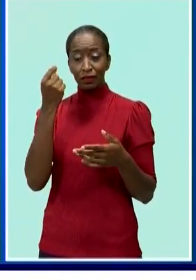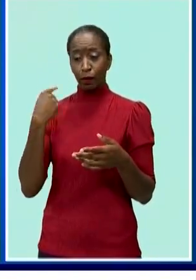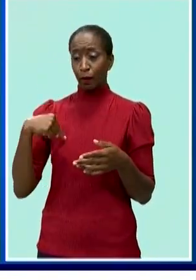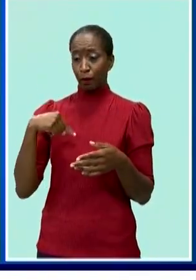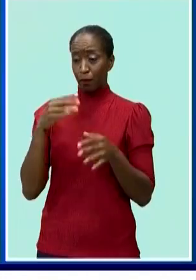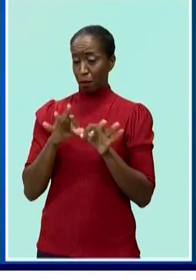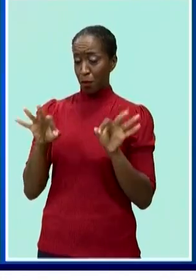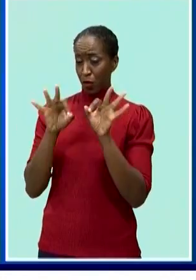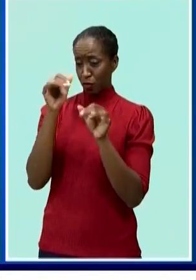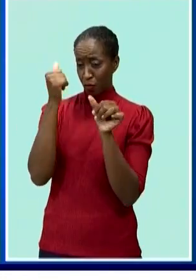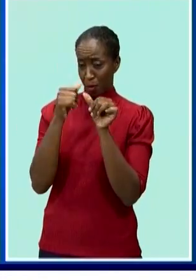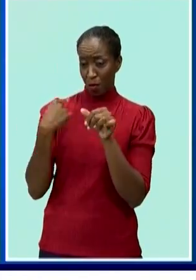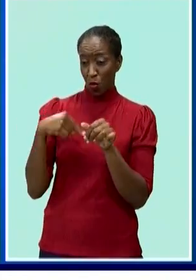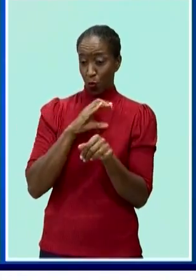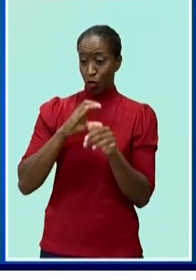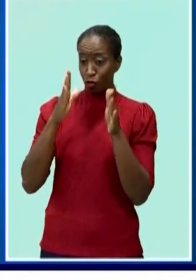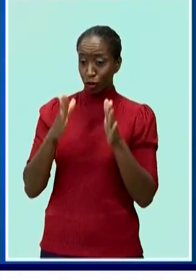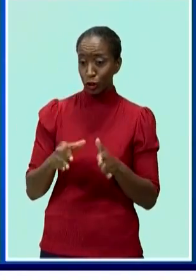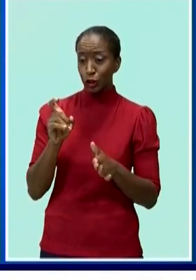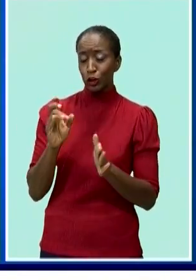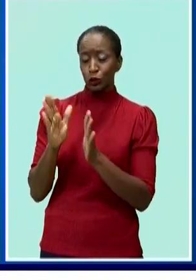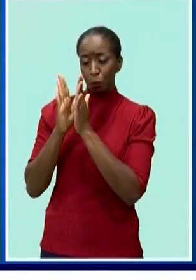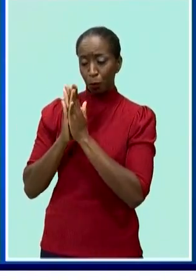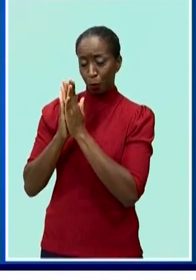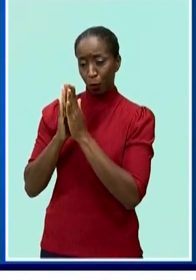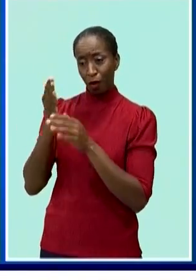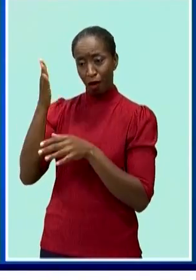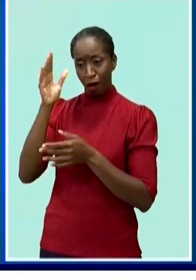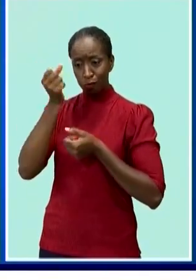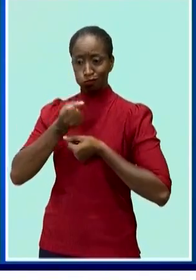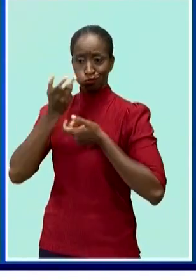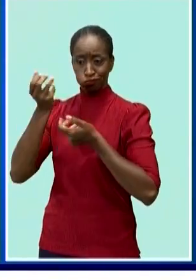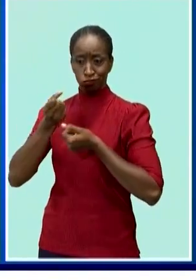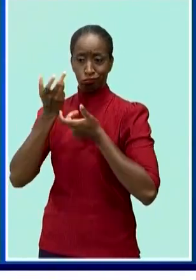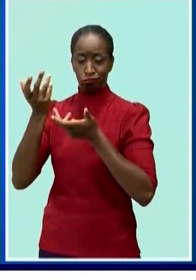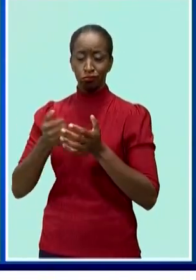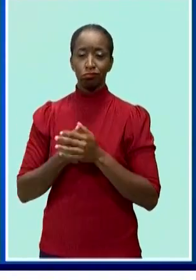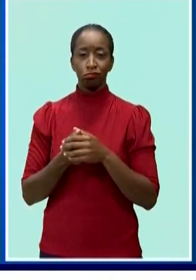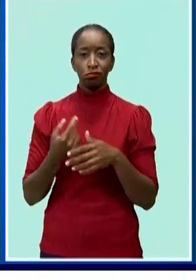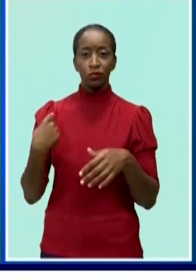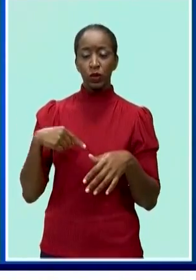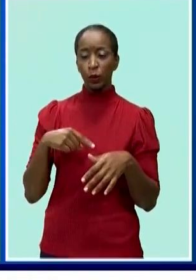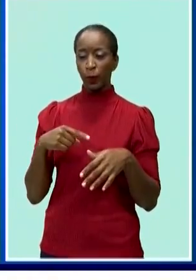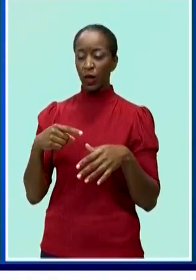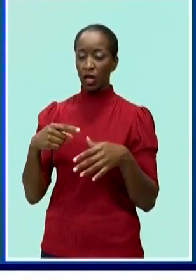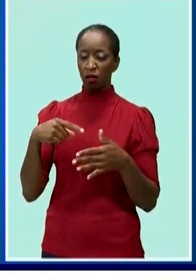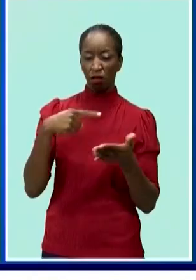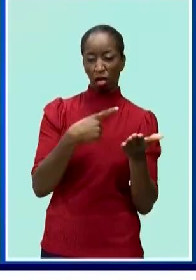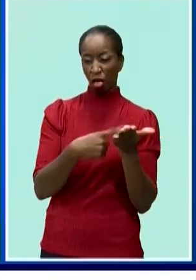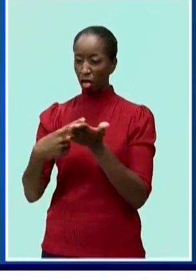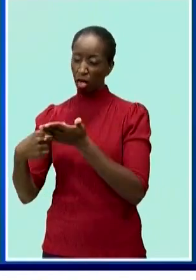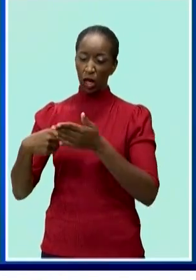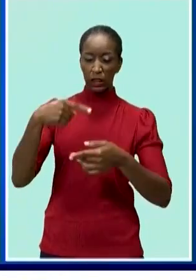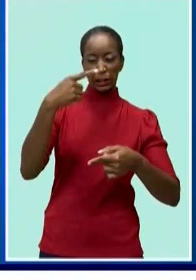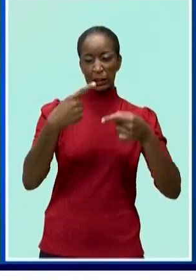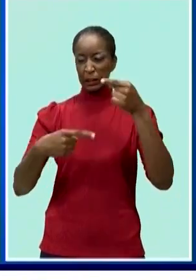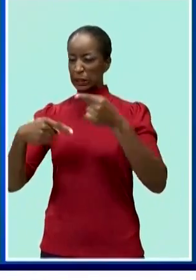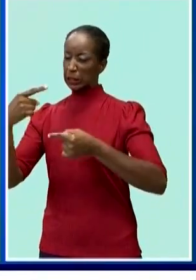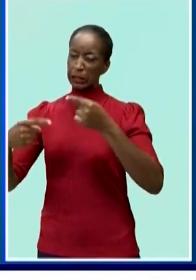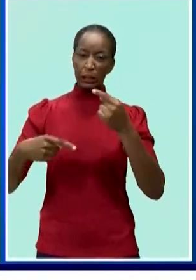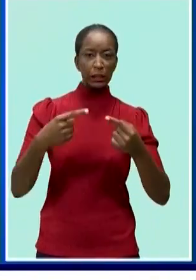we can take it to God. It's not just about causing disturbance and causing trouble, but being